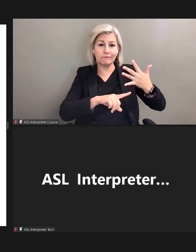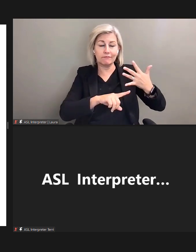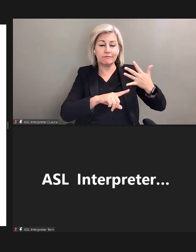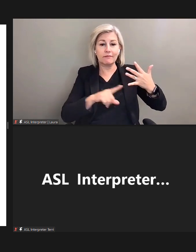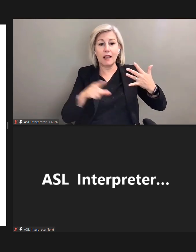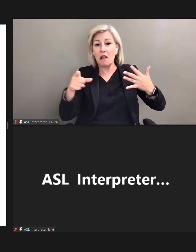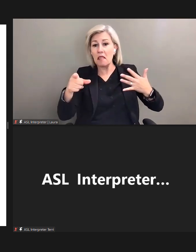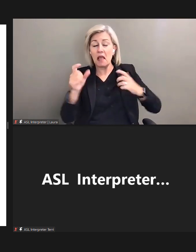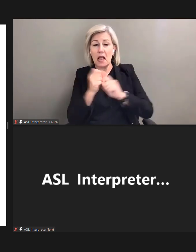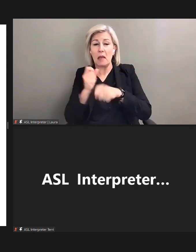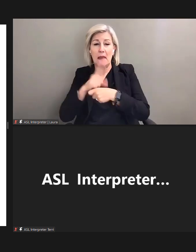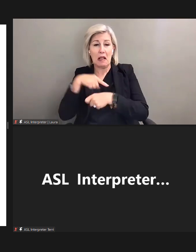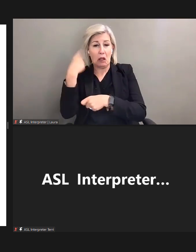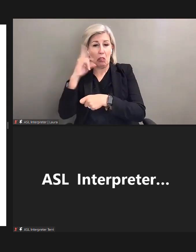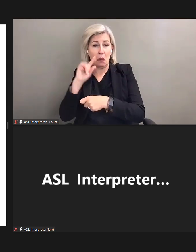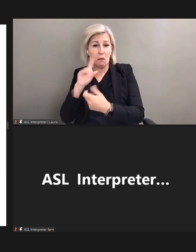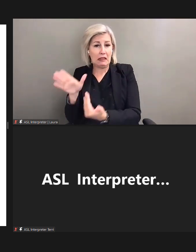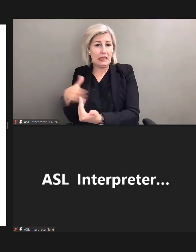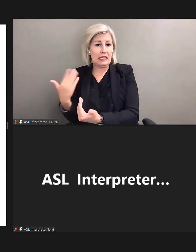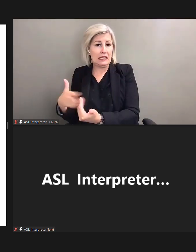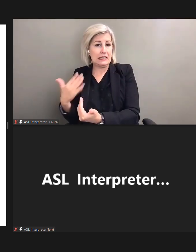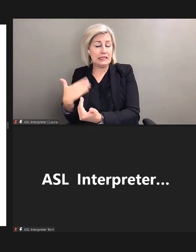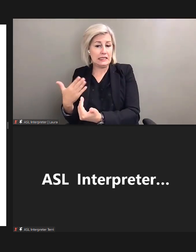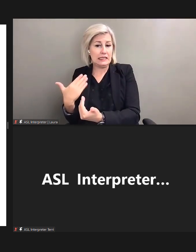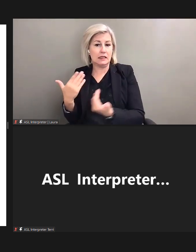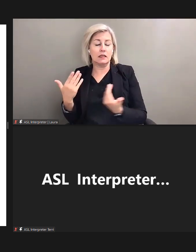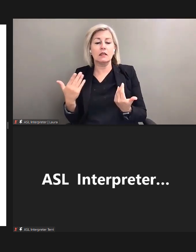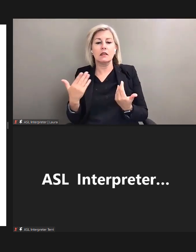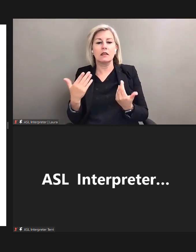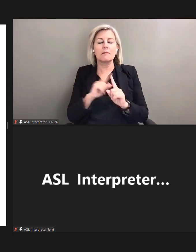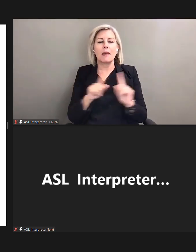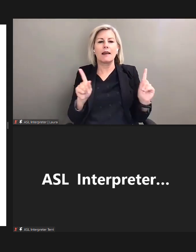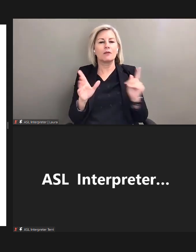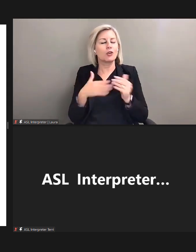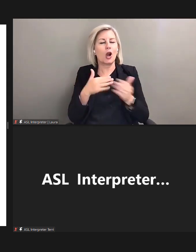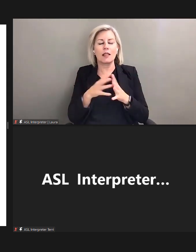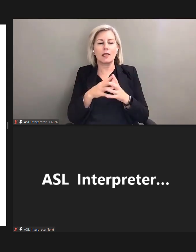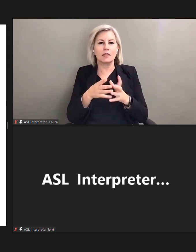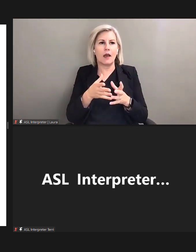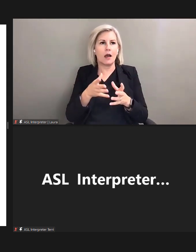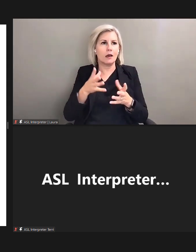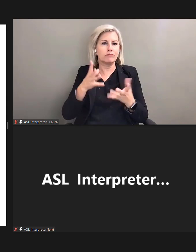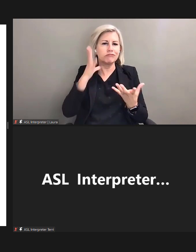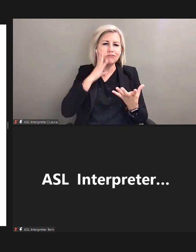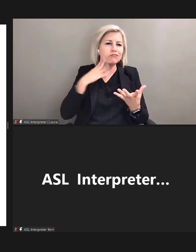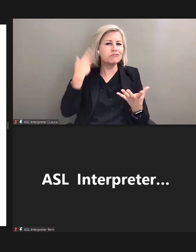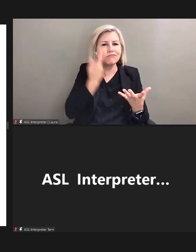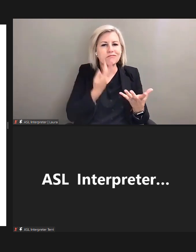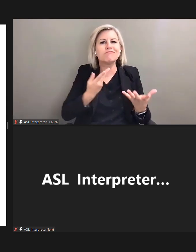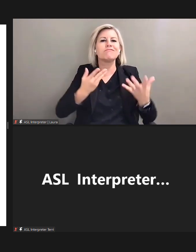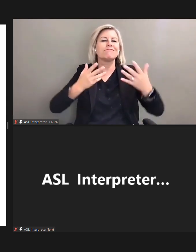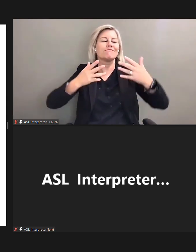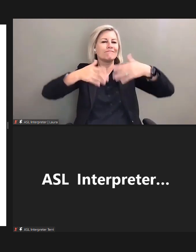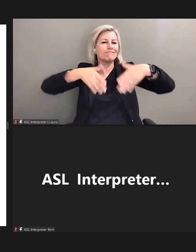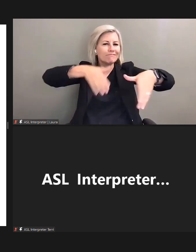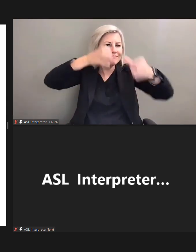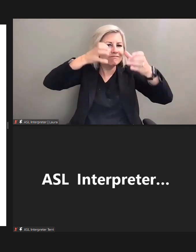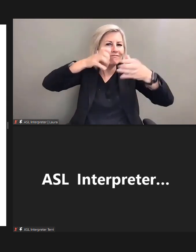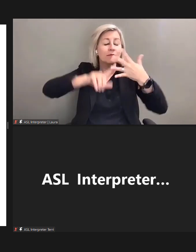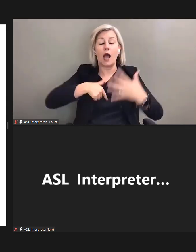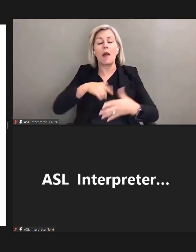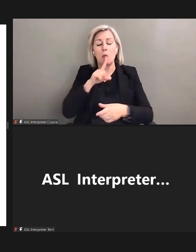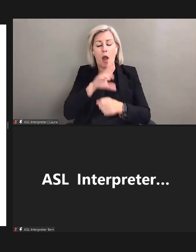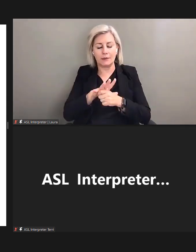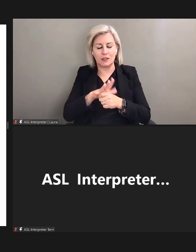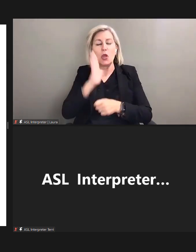OAE screening look really easy. But no matter how much experience you have, we promise you're going to be met with challenges.